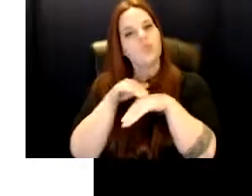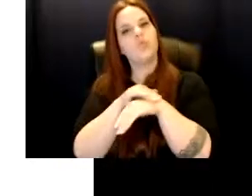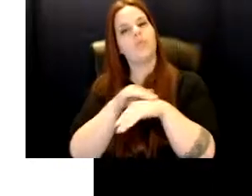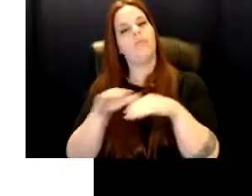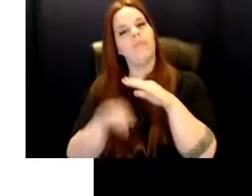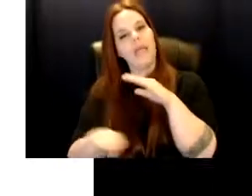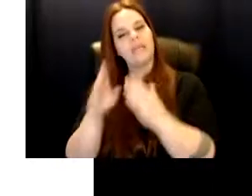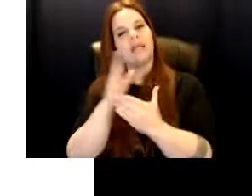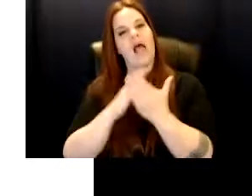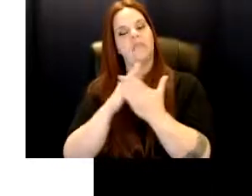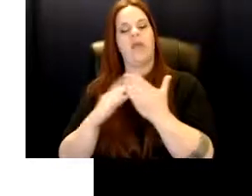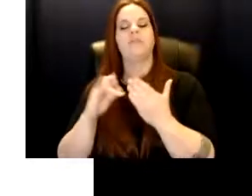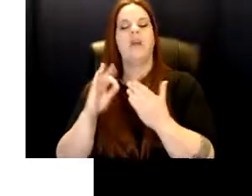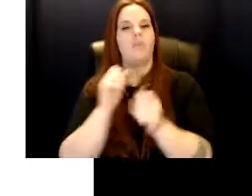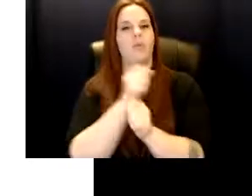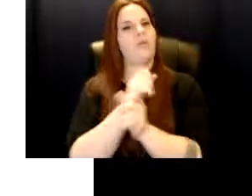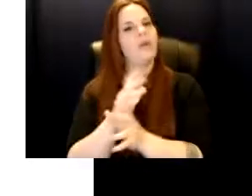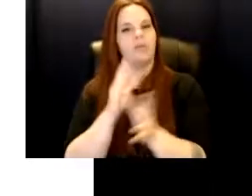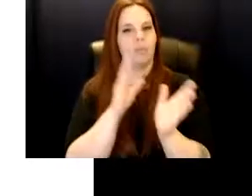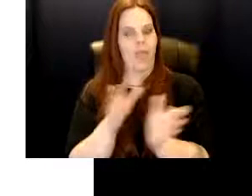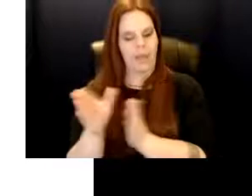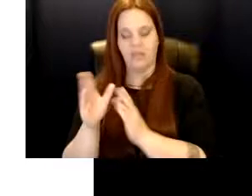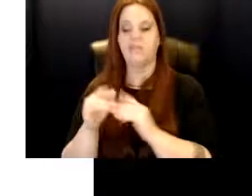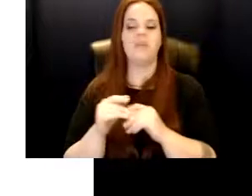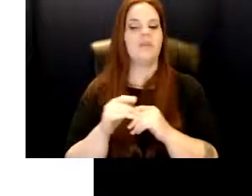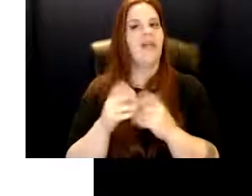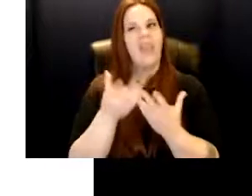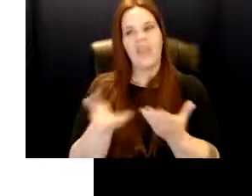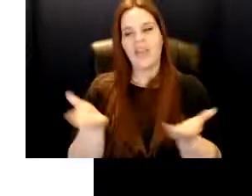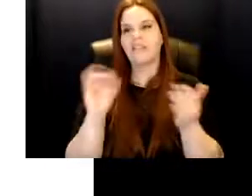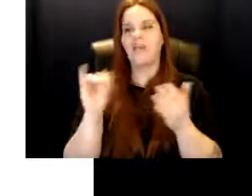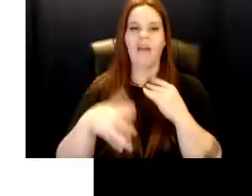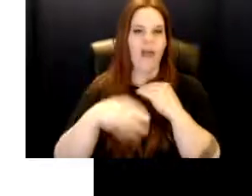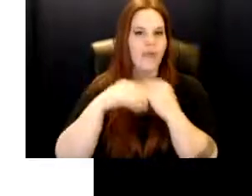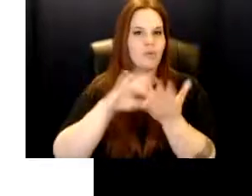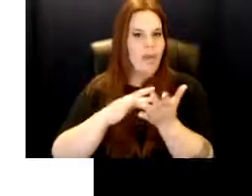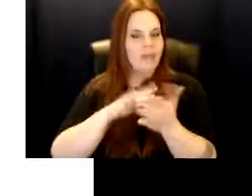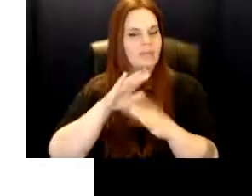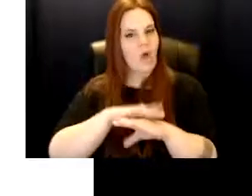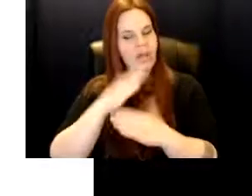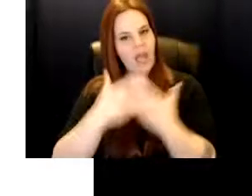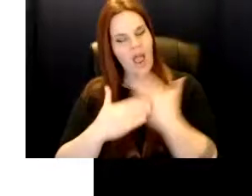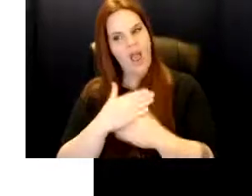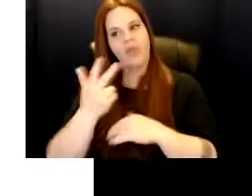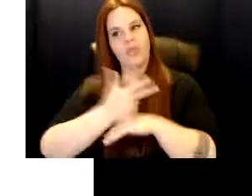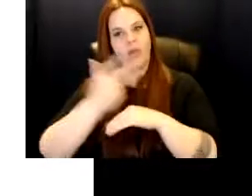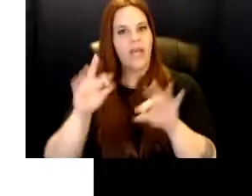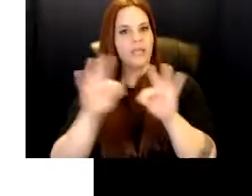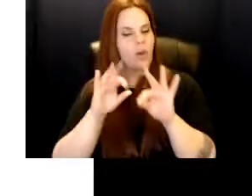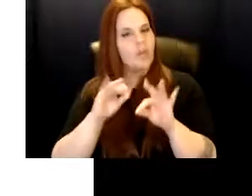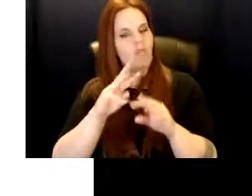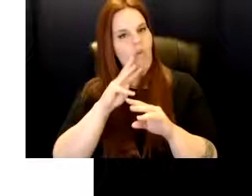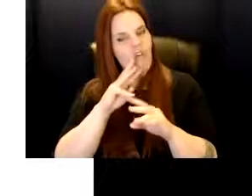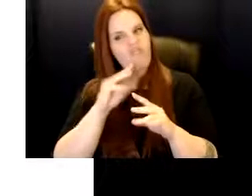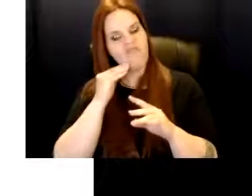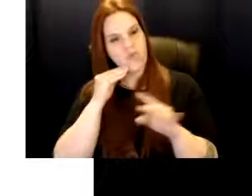of preparedness planning, even the most rudimentary things such as extra medications on hand, 3 days worth of water or food, things